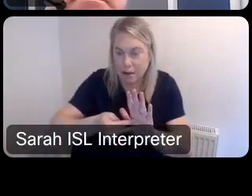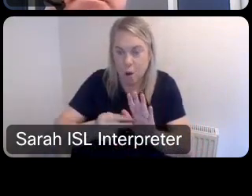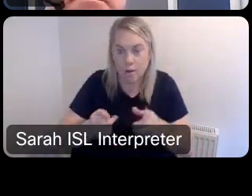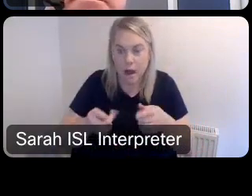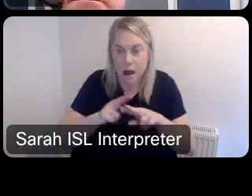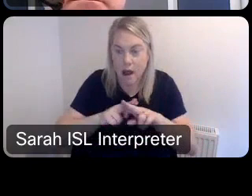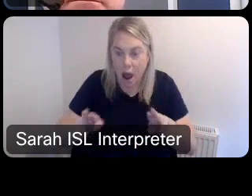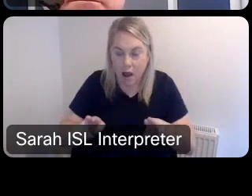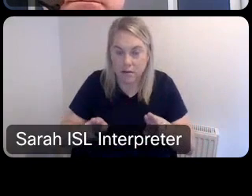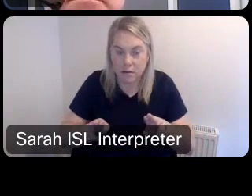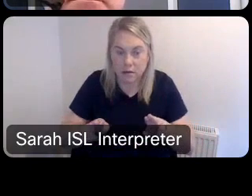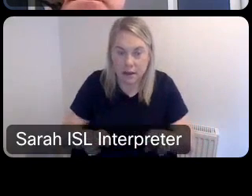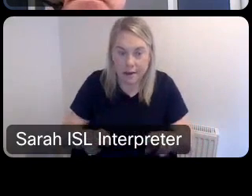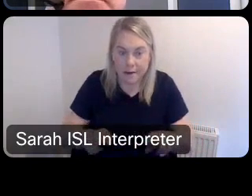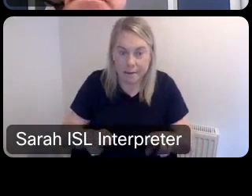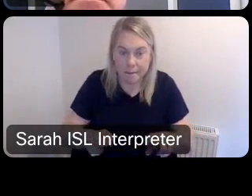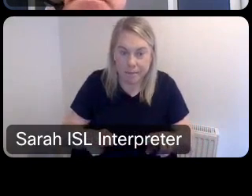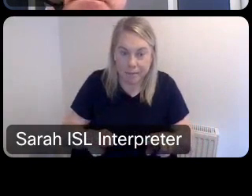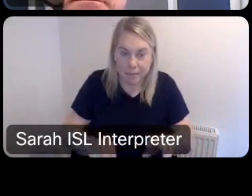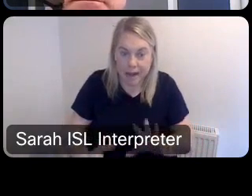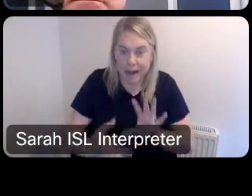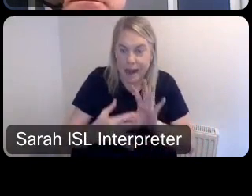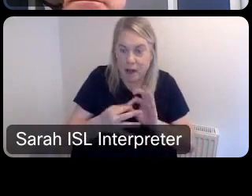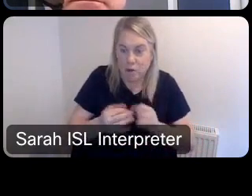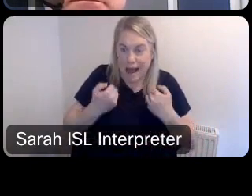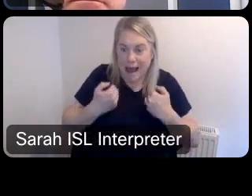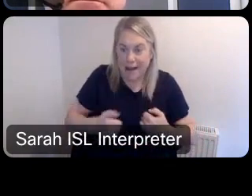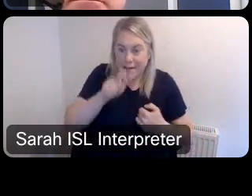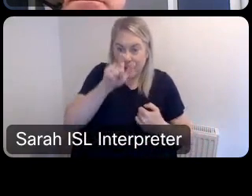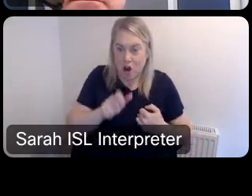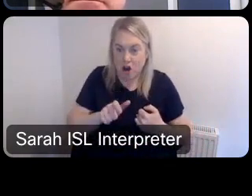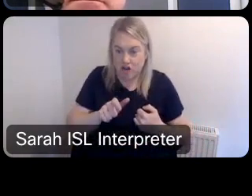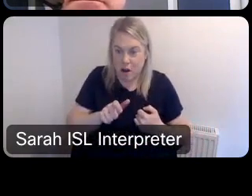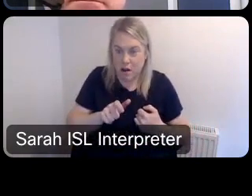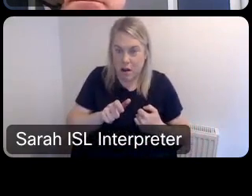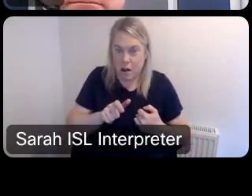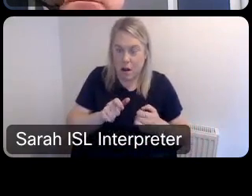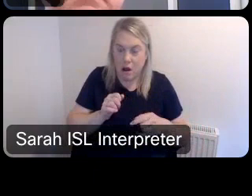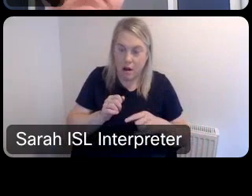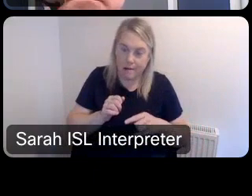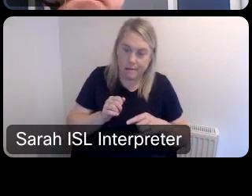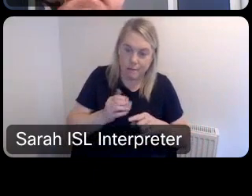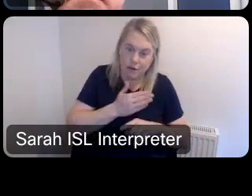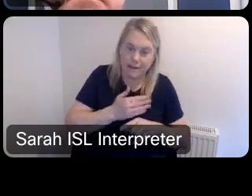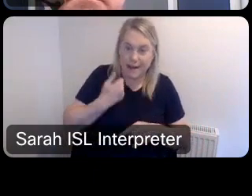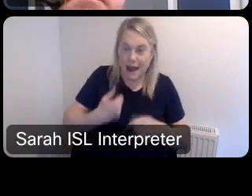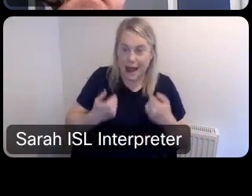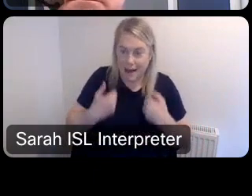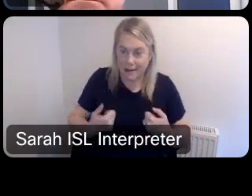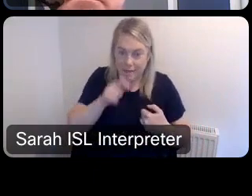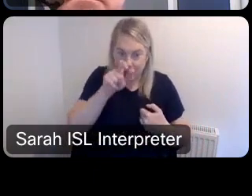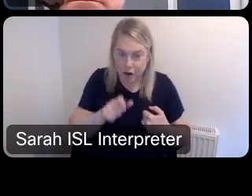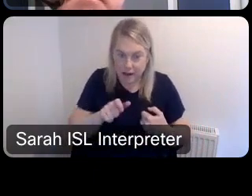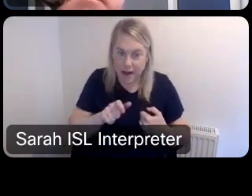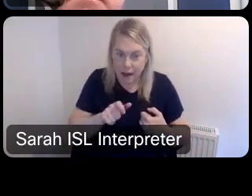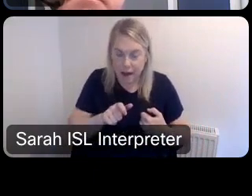a consequence of or wholly attributable to the illness of the patient or an underlying condition. So again, we know the circumstances